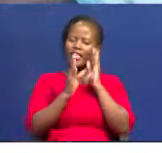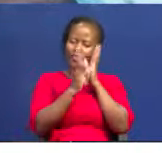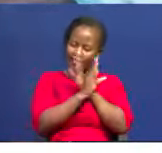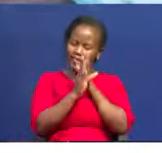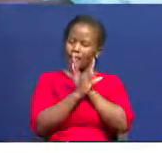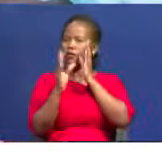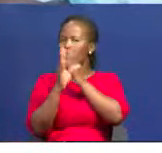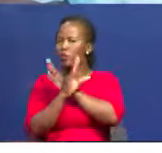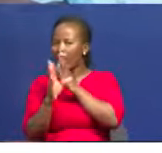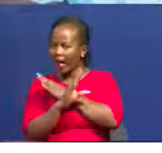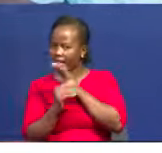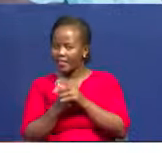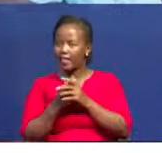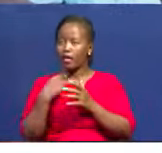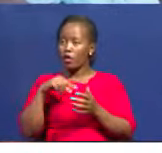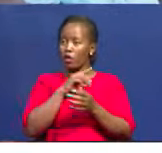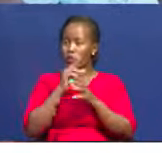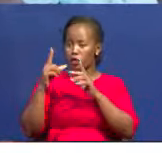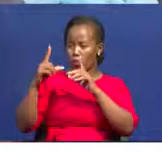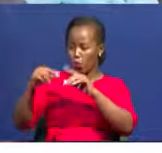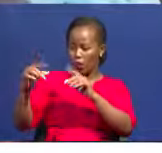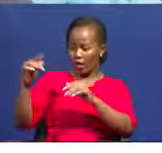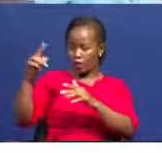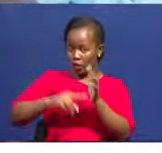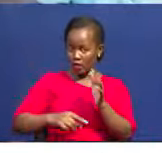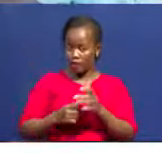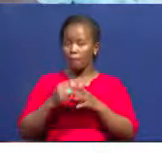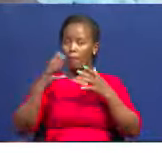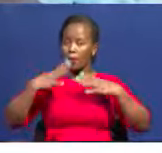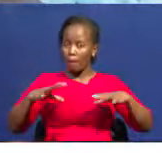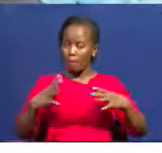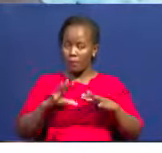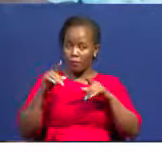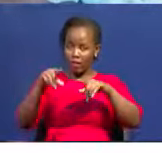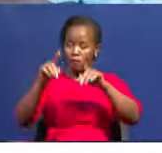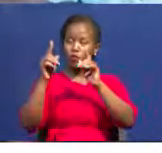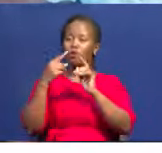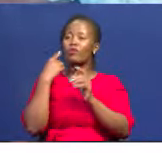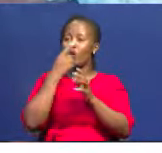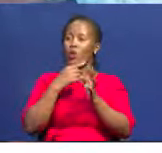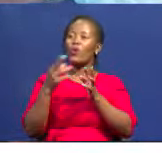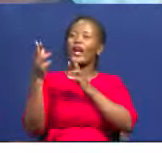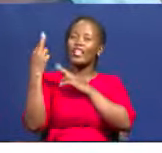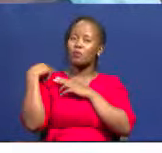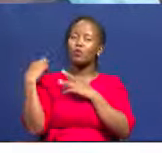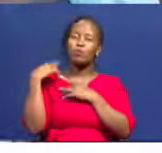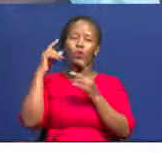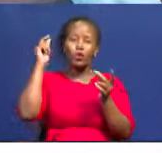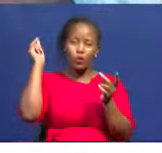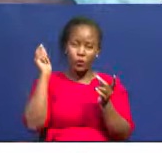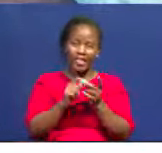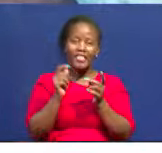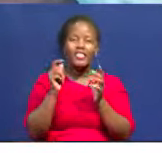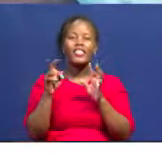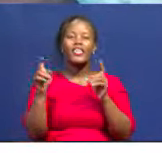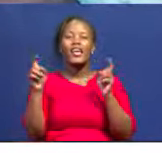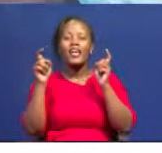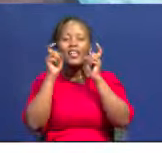issue. We want to tell them that the people who are responsible to test HIV in this